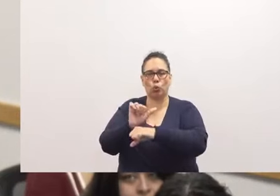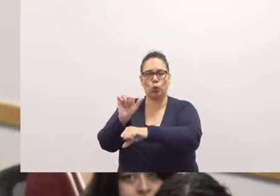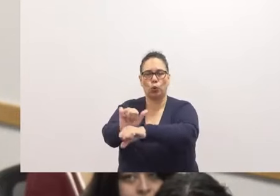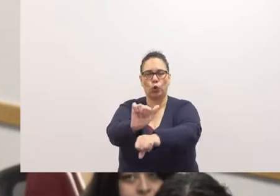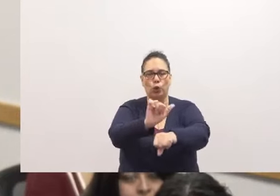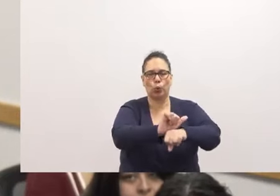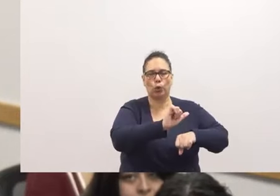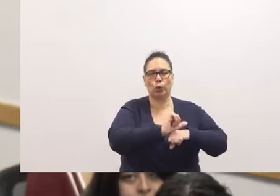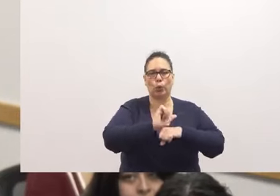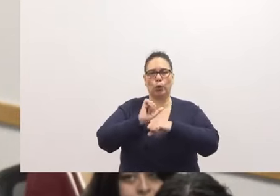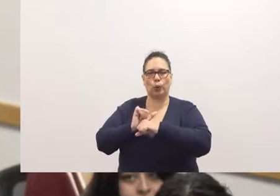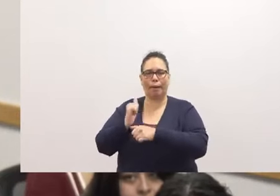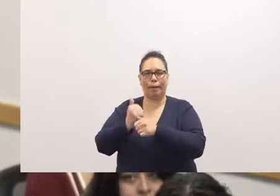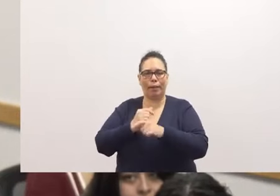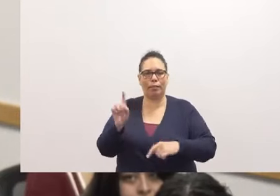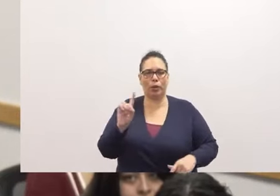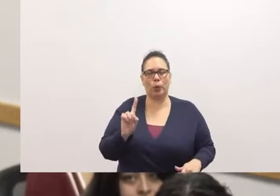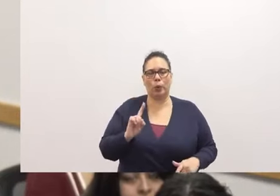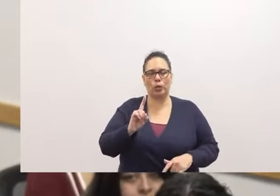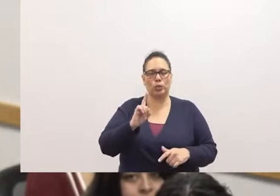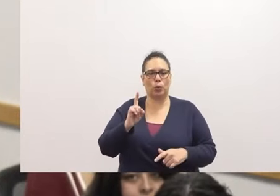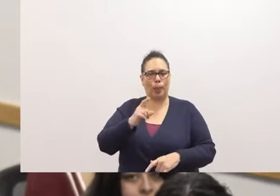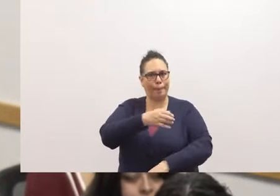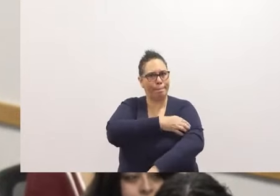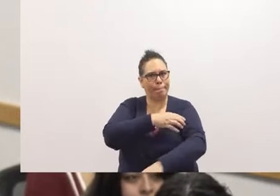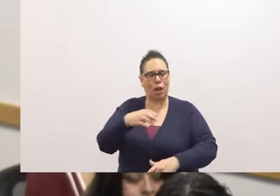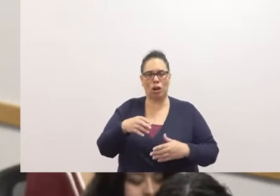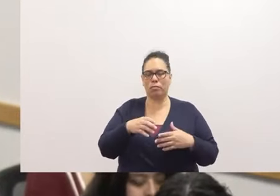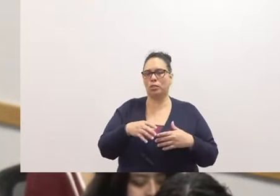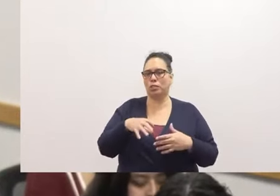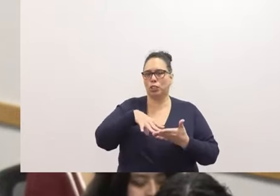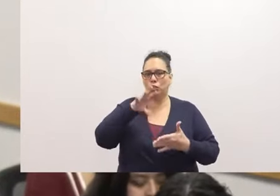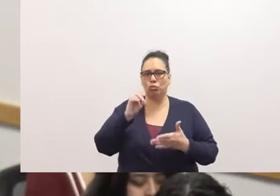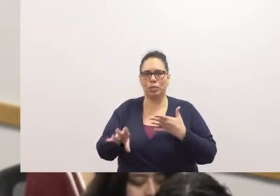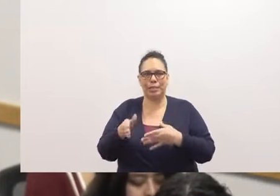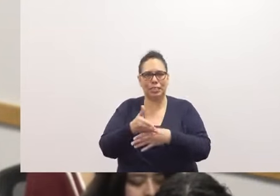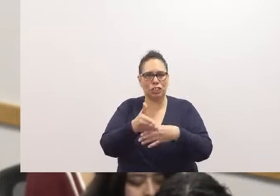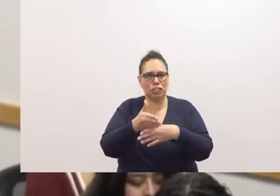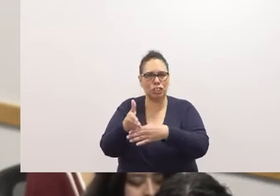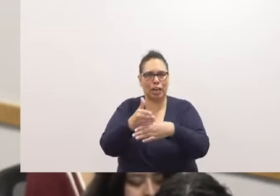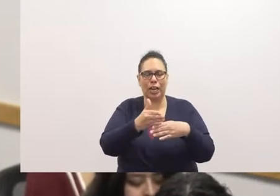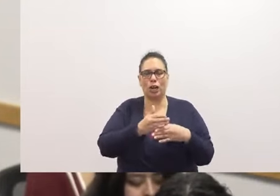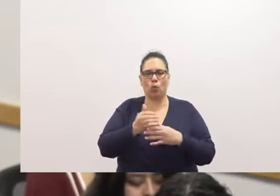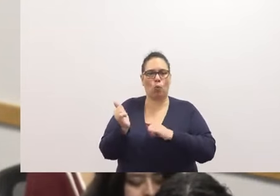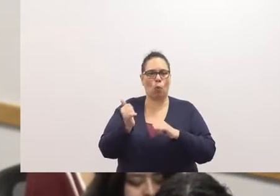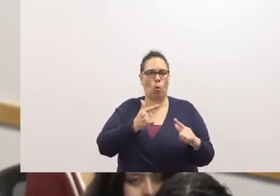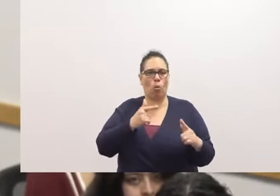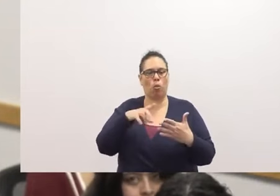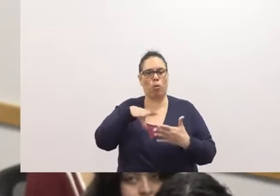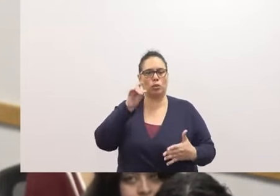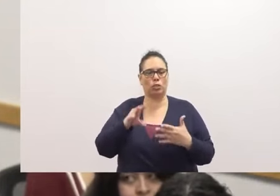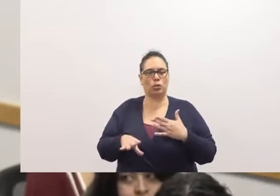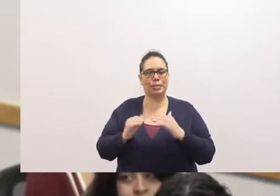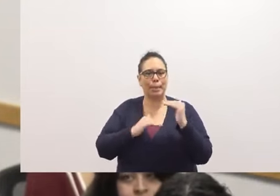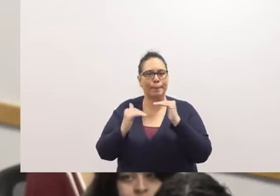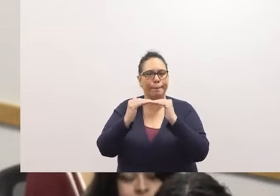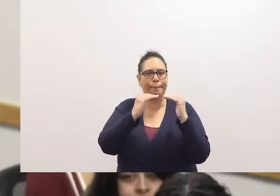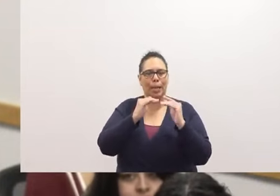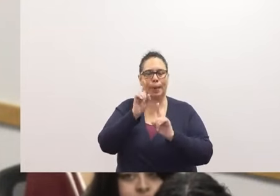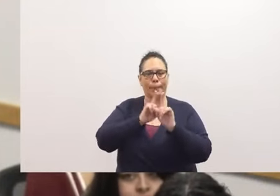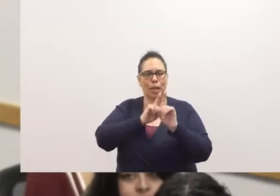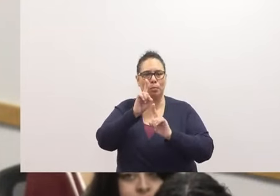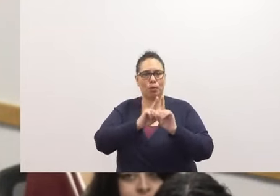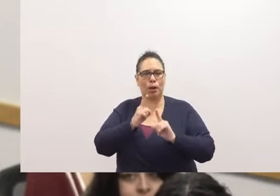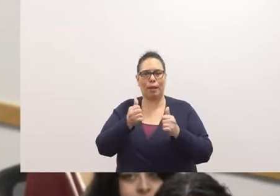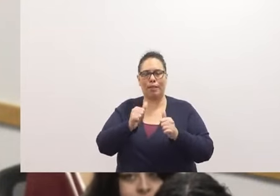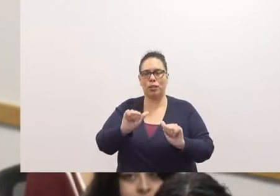these powerful student leaders daily share their leadership skills and their mental health skills to every student. These peer mentoring efforts will